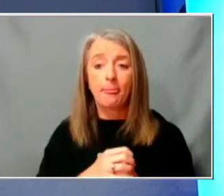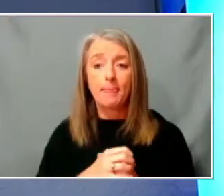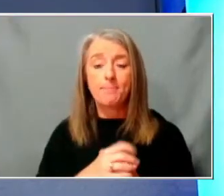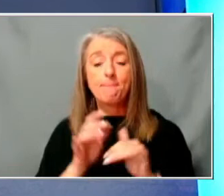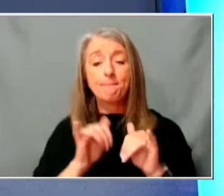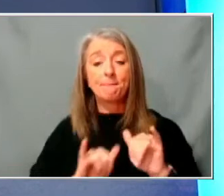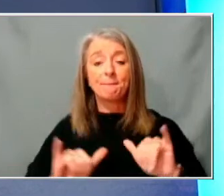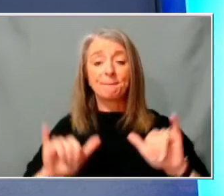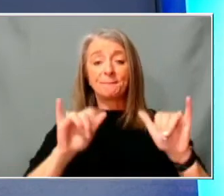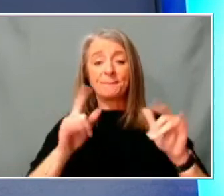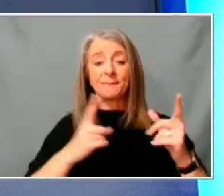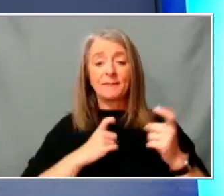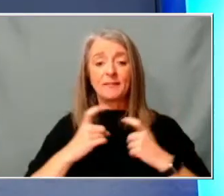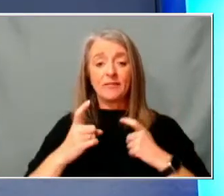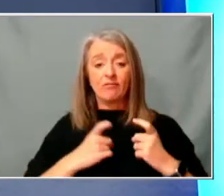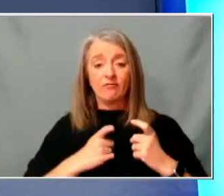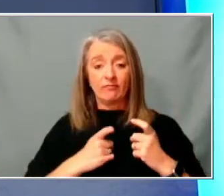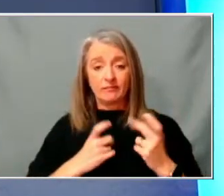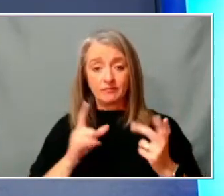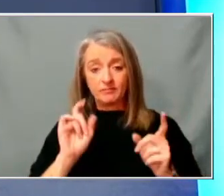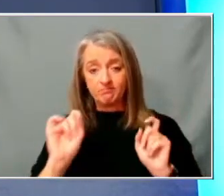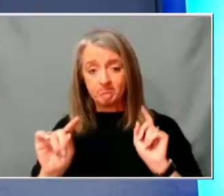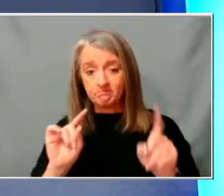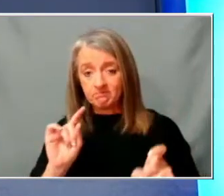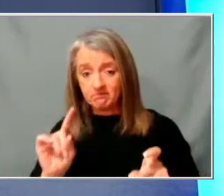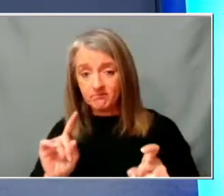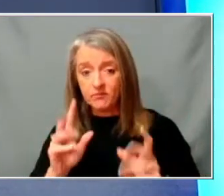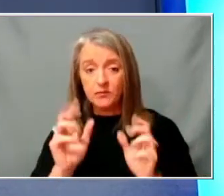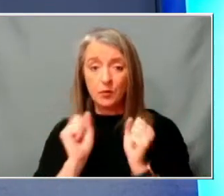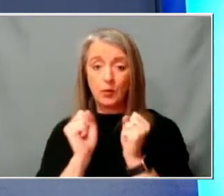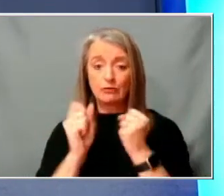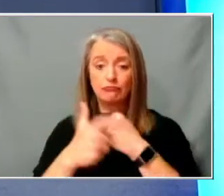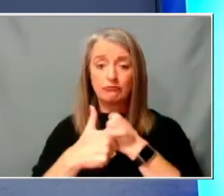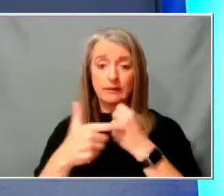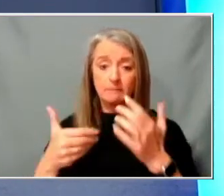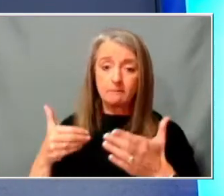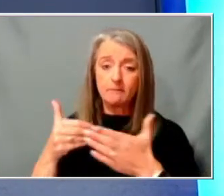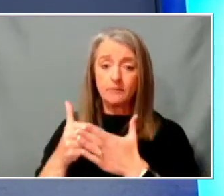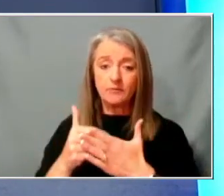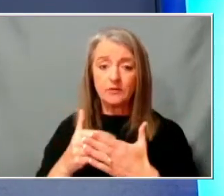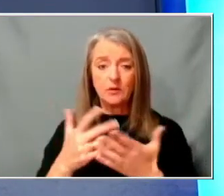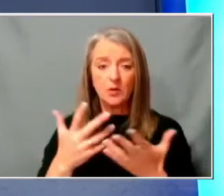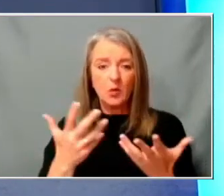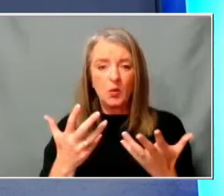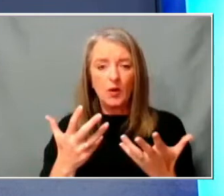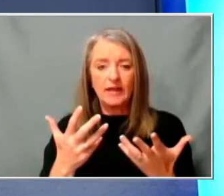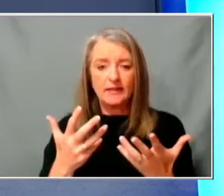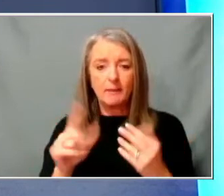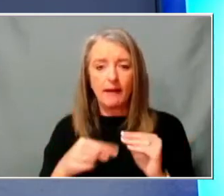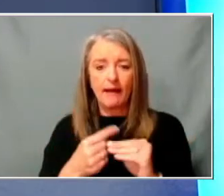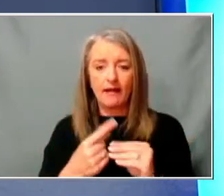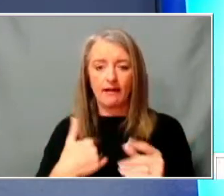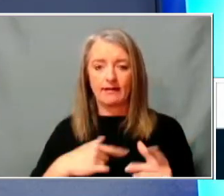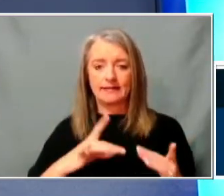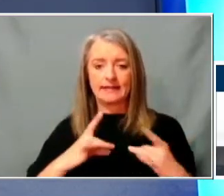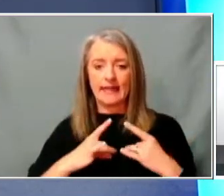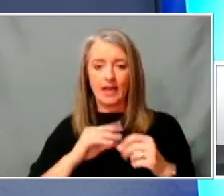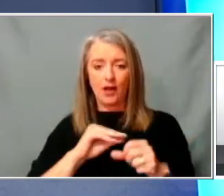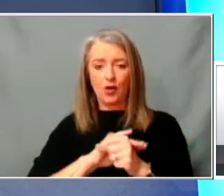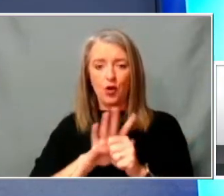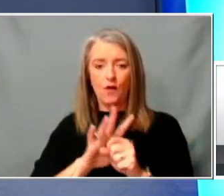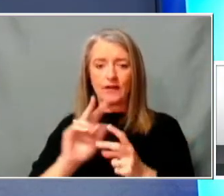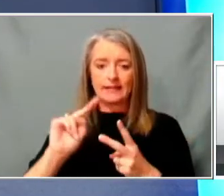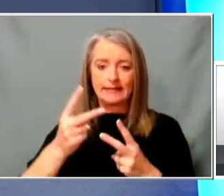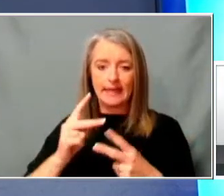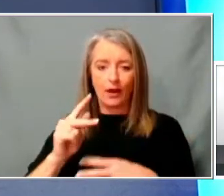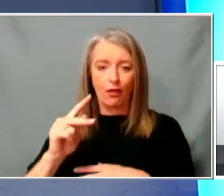lot of us are asking and being asked, which is with winter on the way, what are the odds of any of us catching COVID a second time, a third